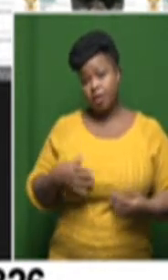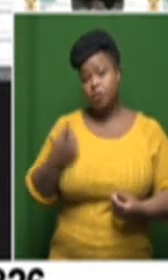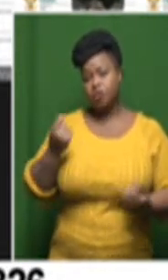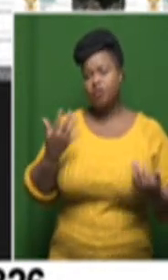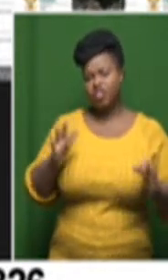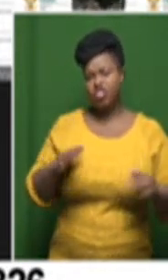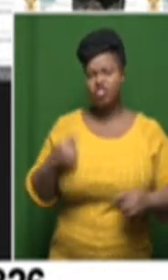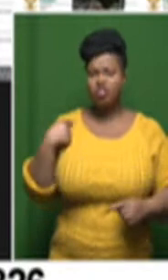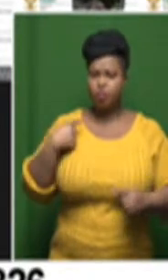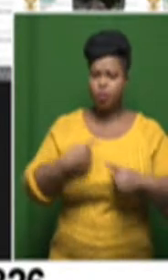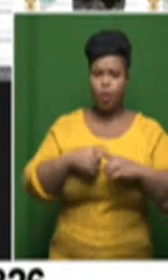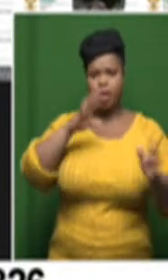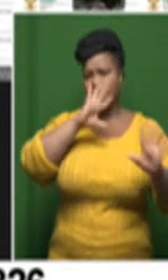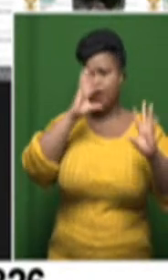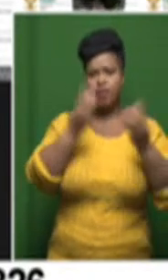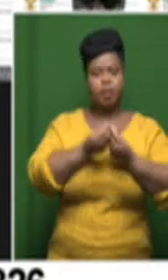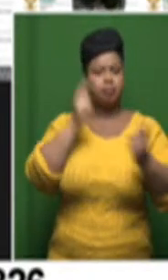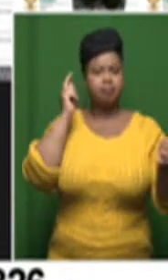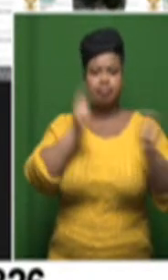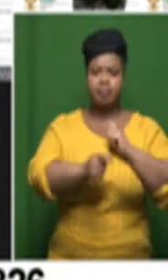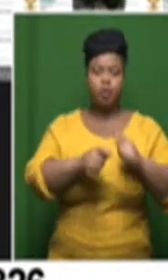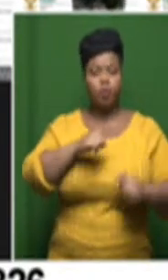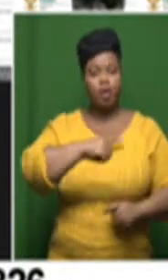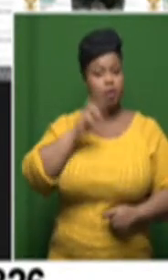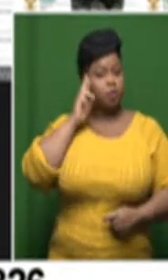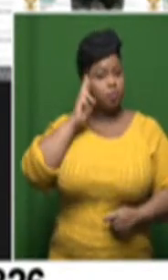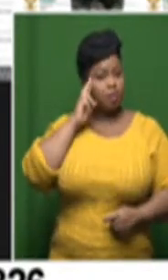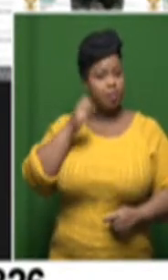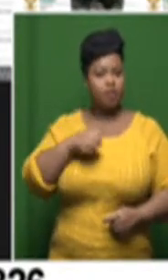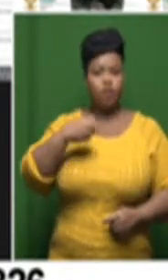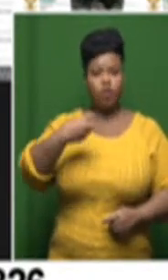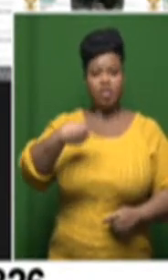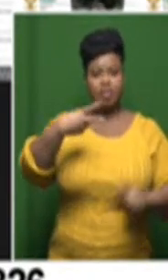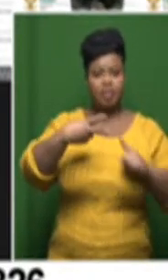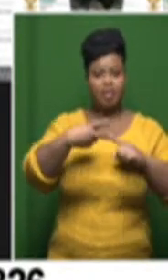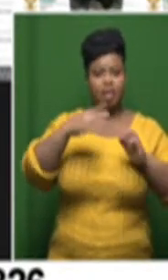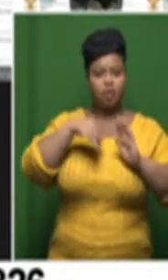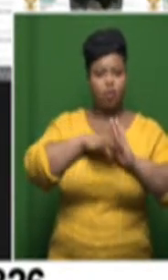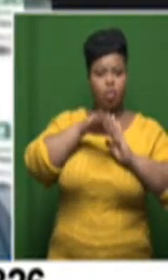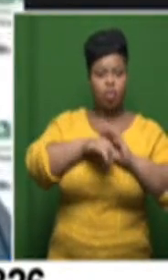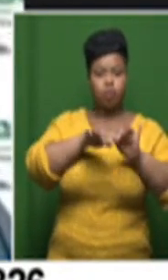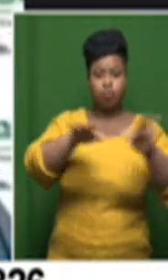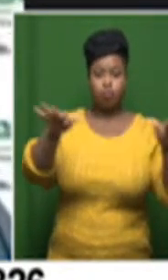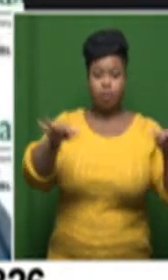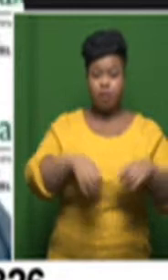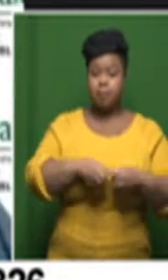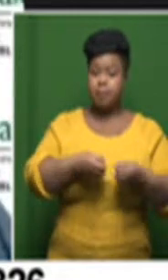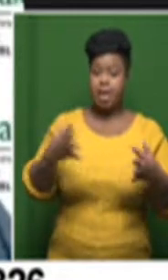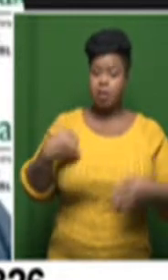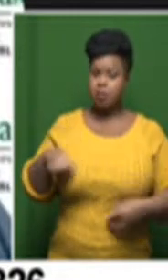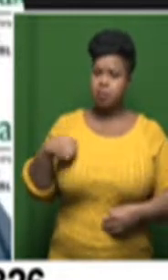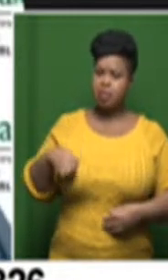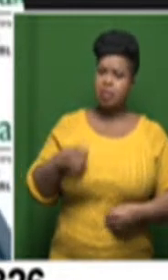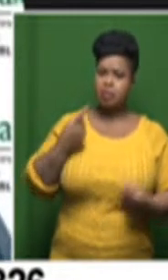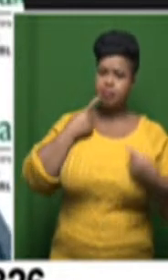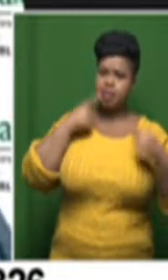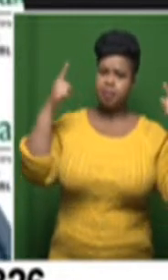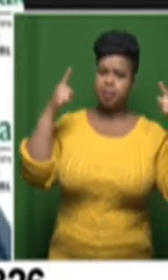province. You managed to turn things around. I remember during the second wave, a number of your municipalities were declared